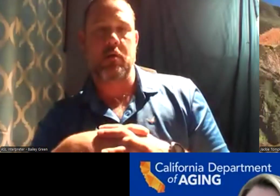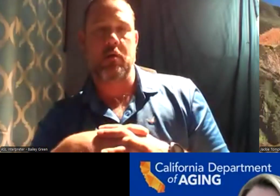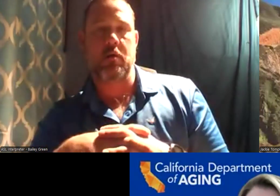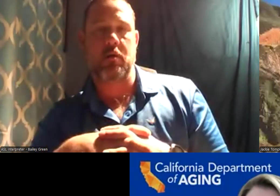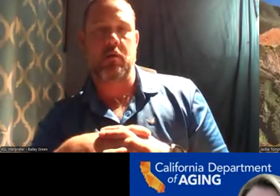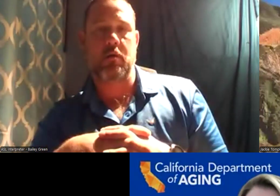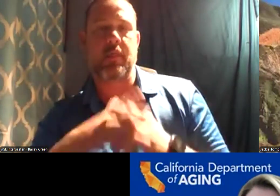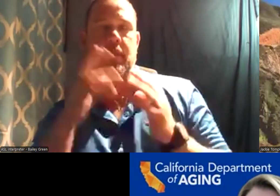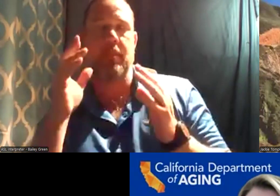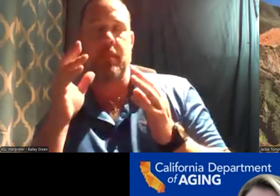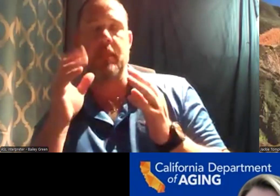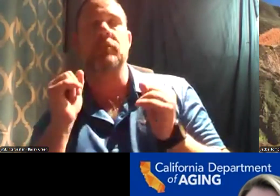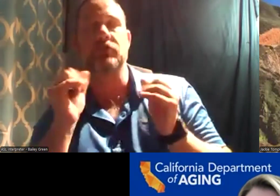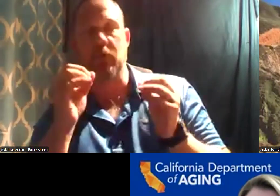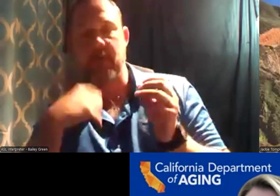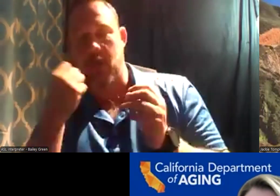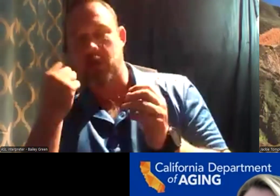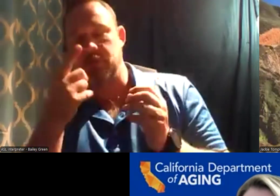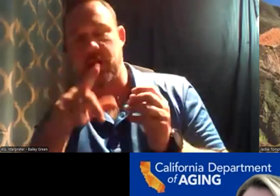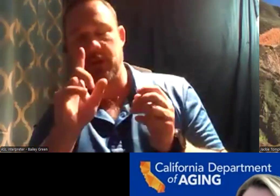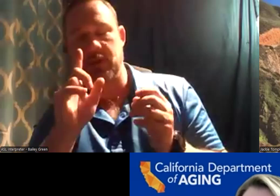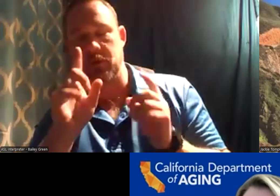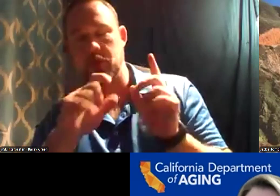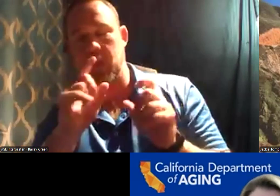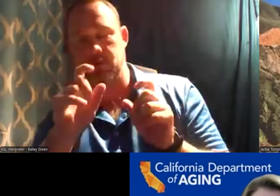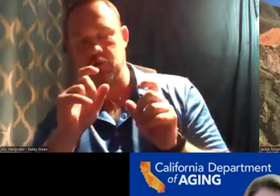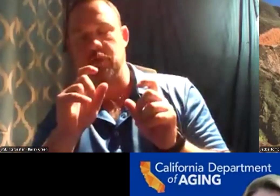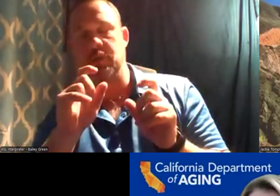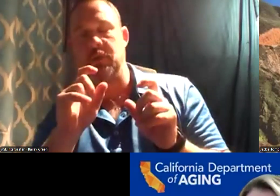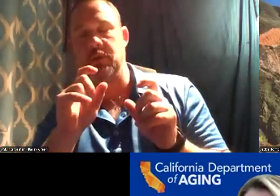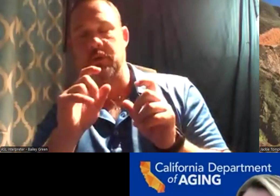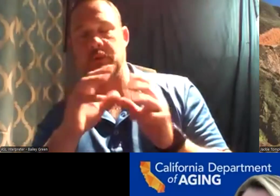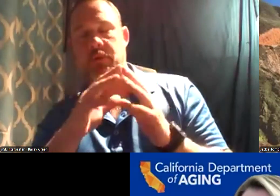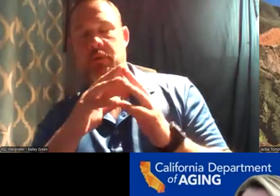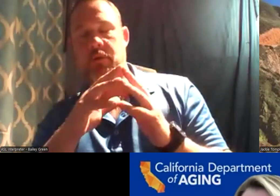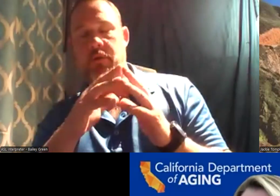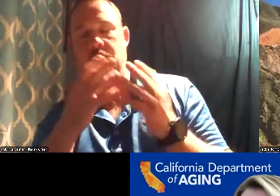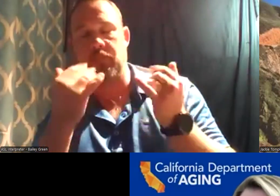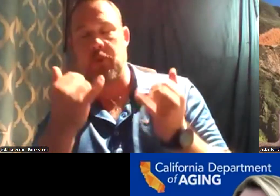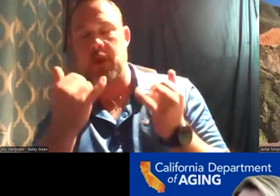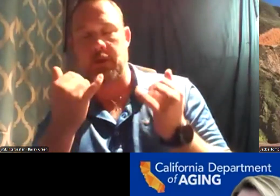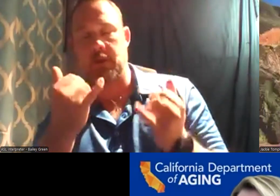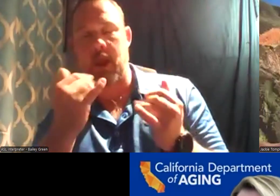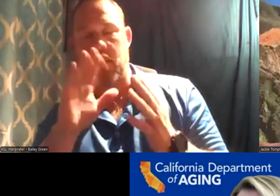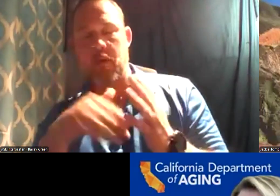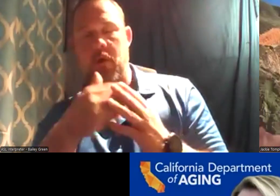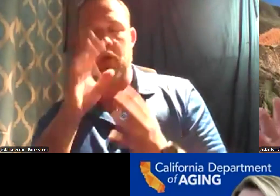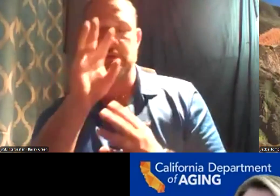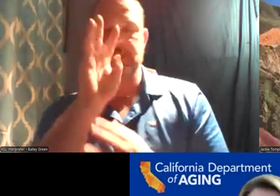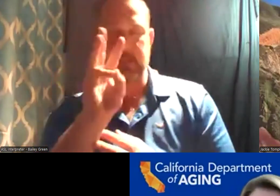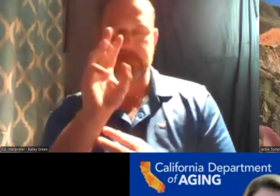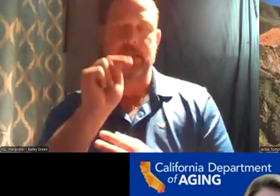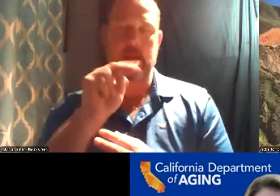So if I'm understanding your question correctly, right now, all of the 6 MPA